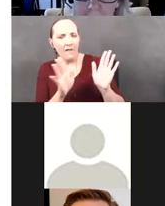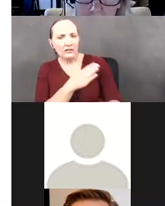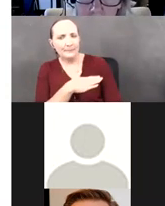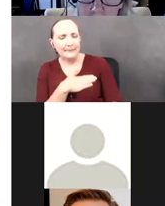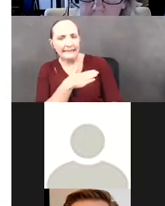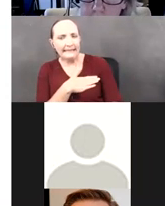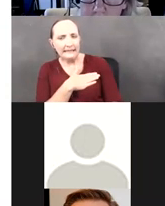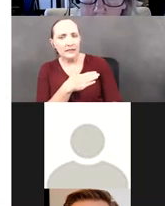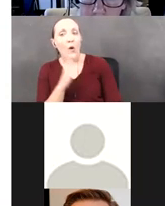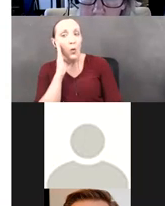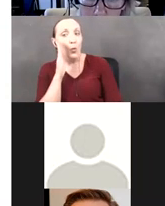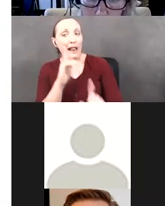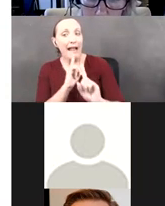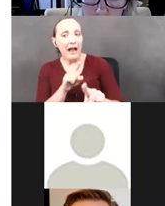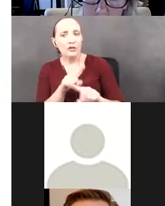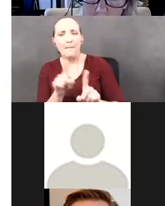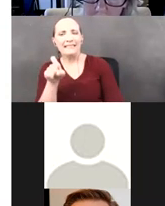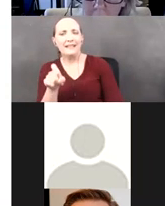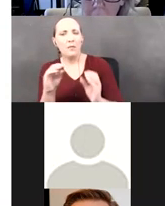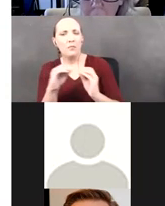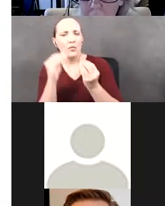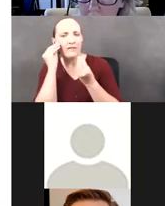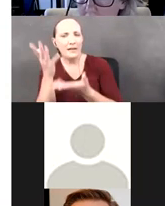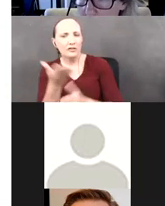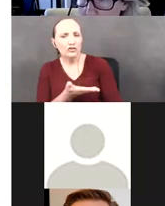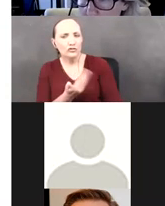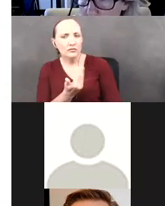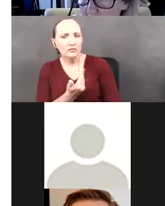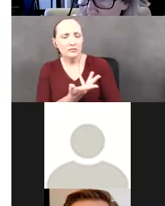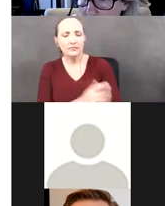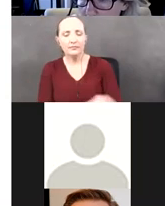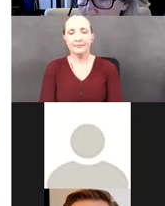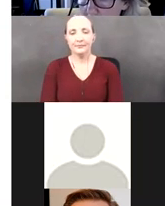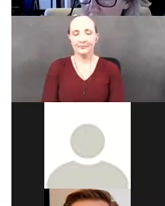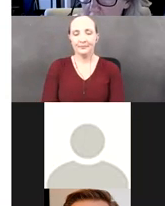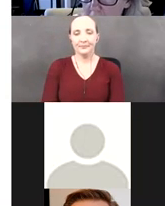get that answered aclaración for y you. para poder contestarle su pregunta.